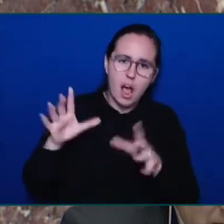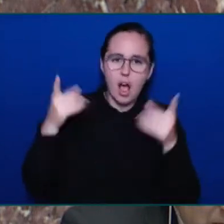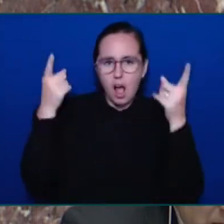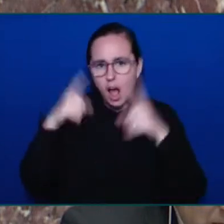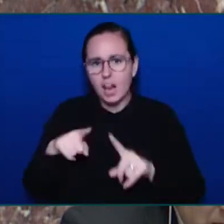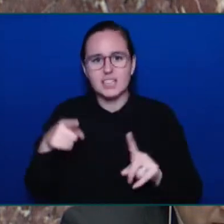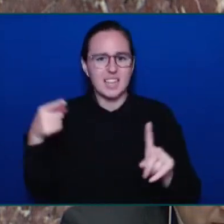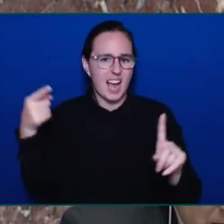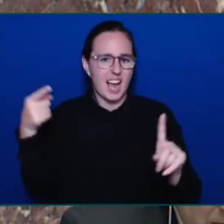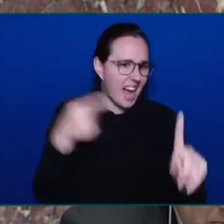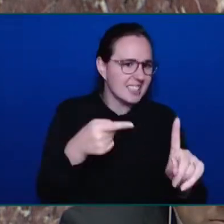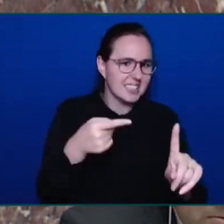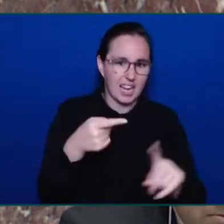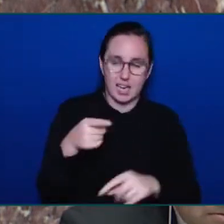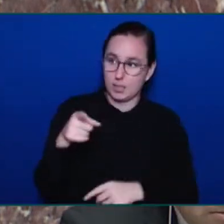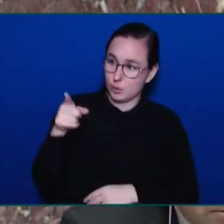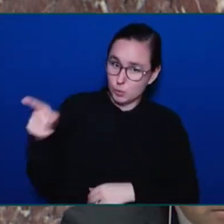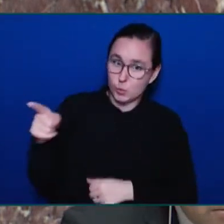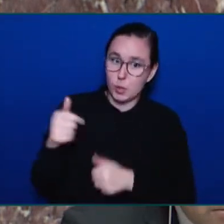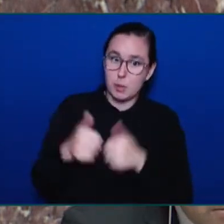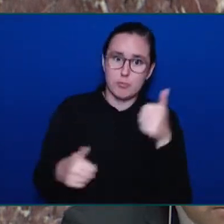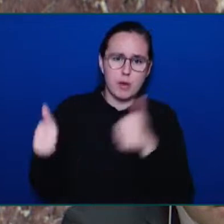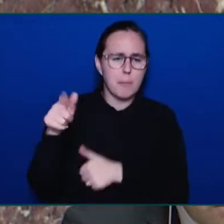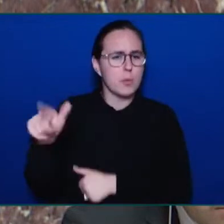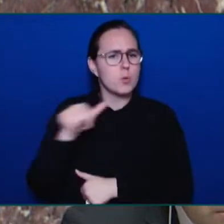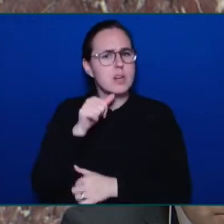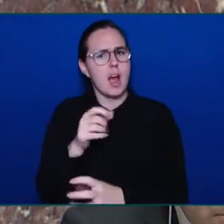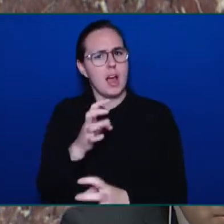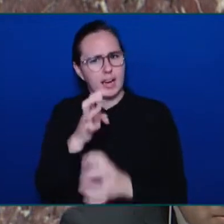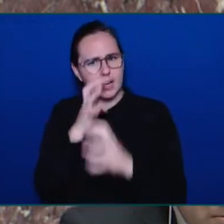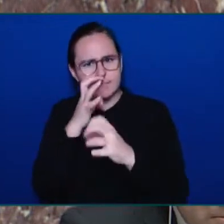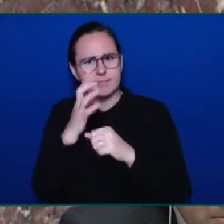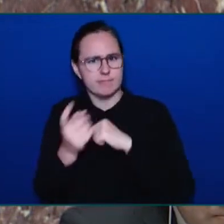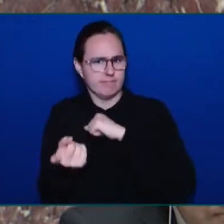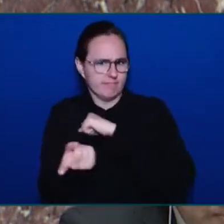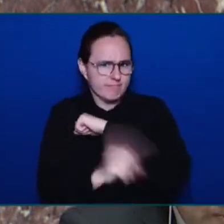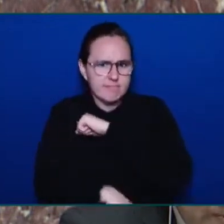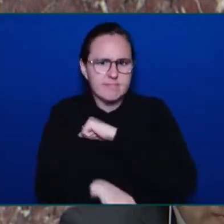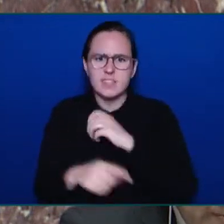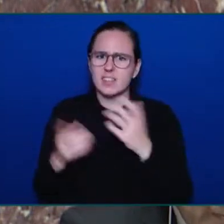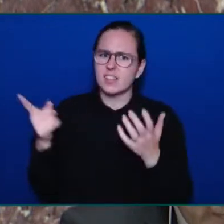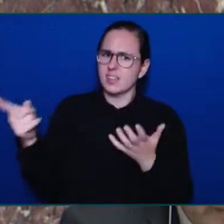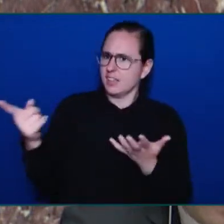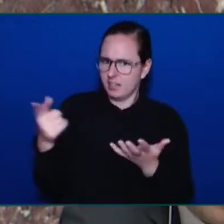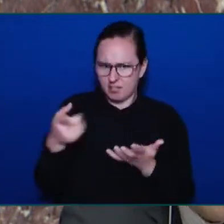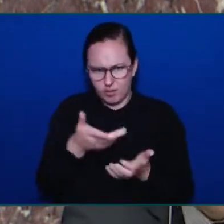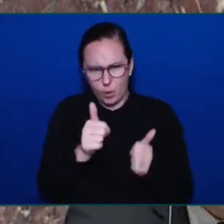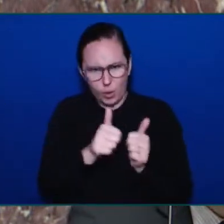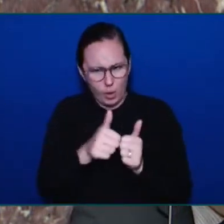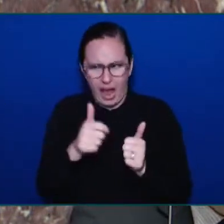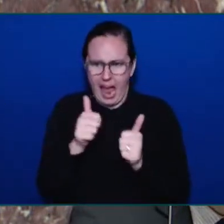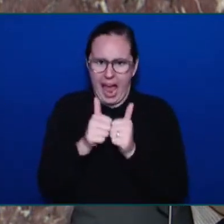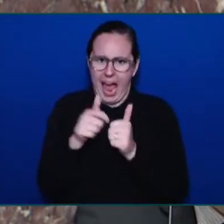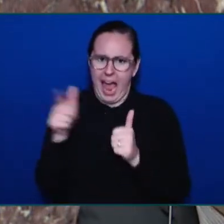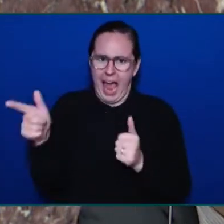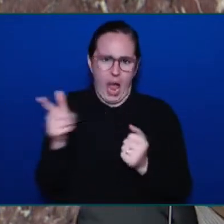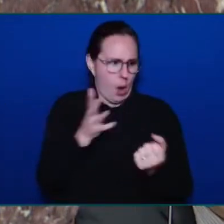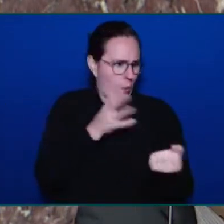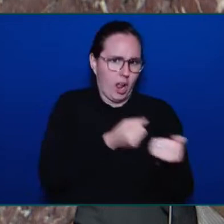financial support for businesses that are barely hanging on due to his failed catch-and-release policies?